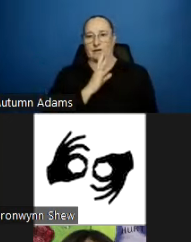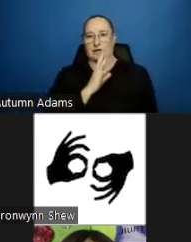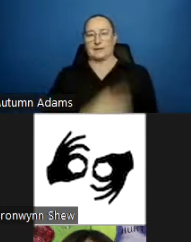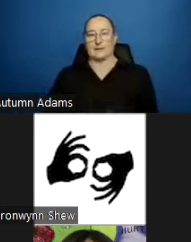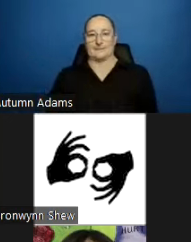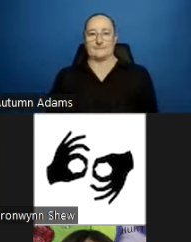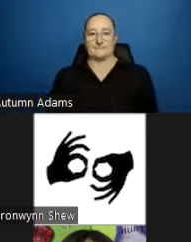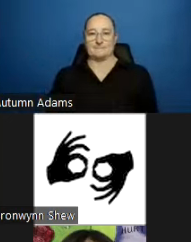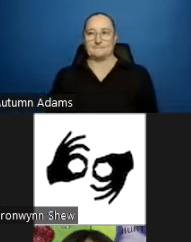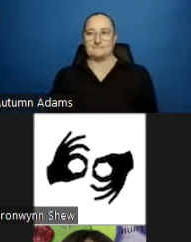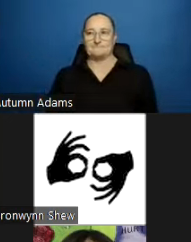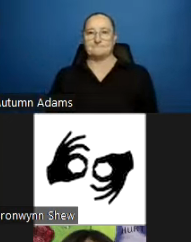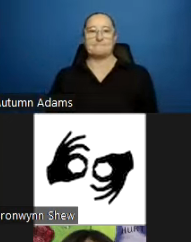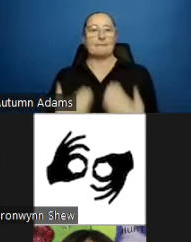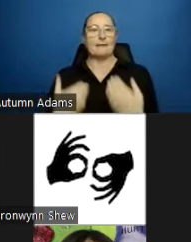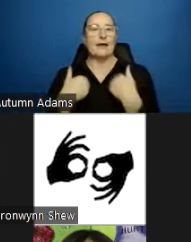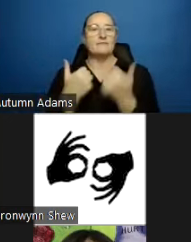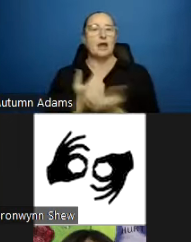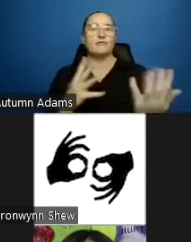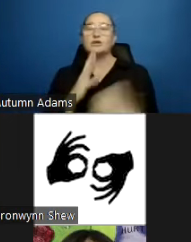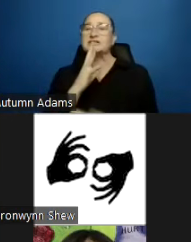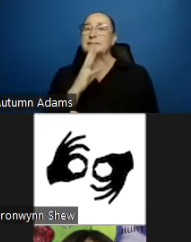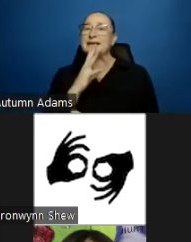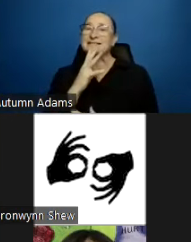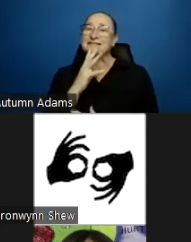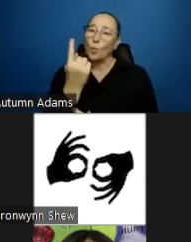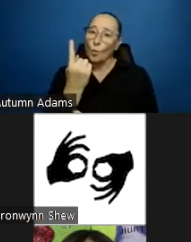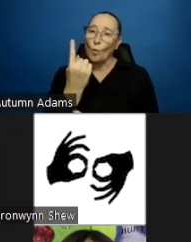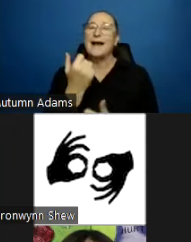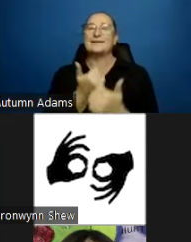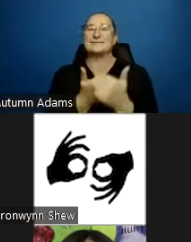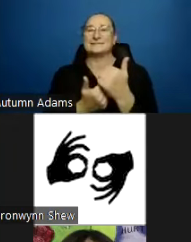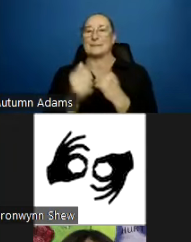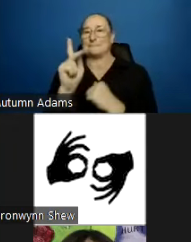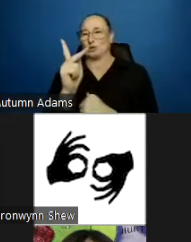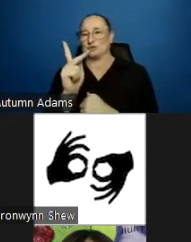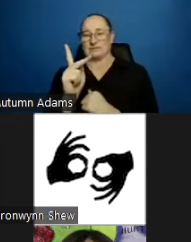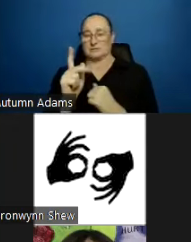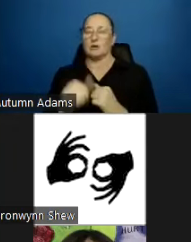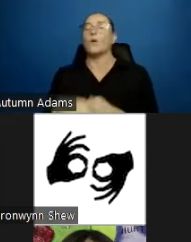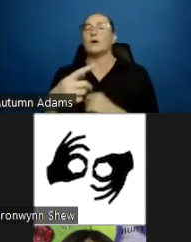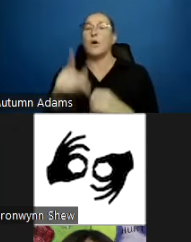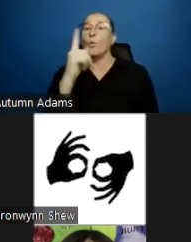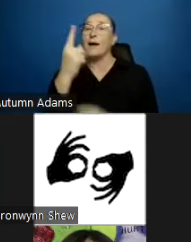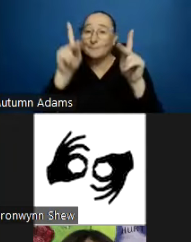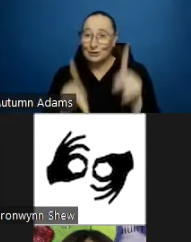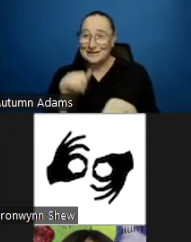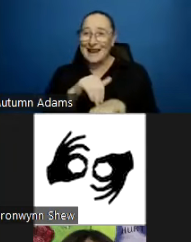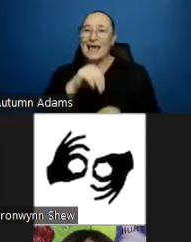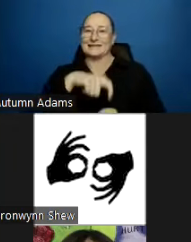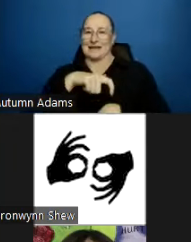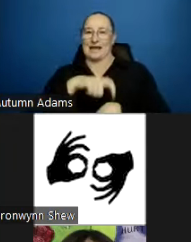And have everybody speak one at a time so that there's not a lot of interfering, a lot of cutting people off or talking over one